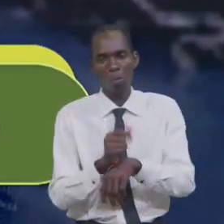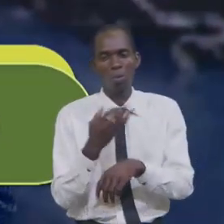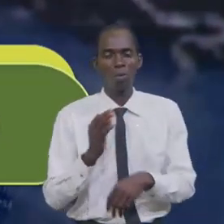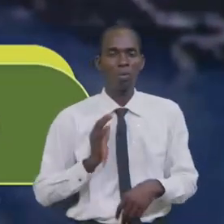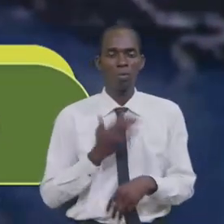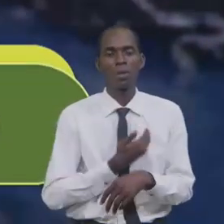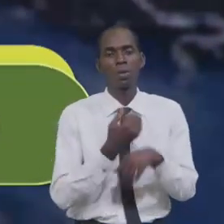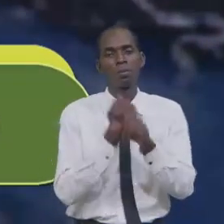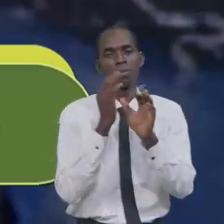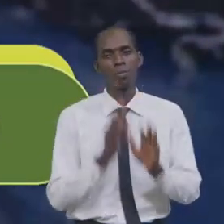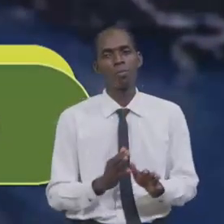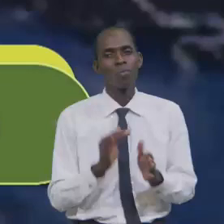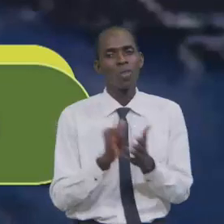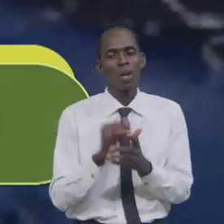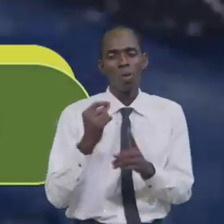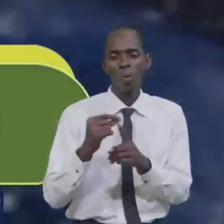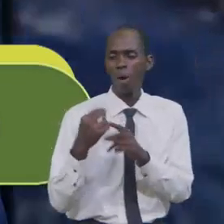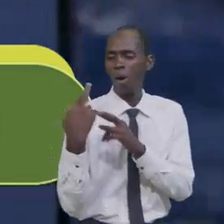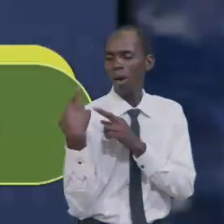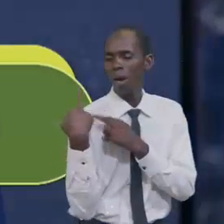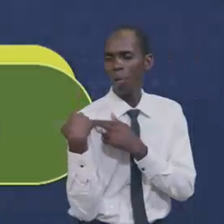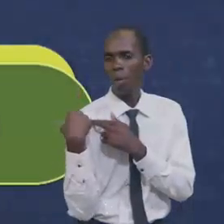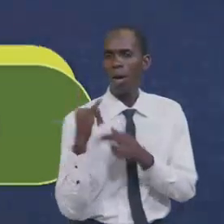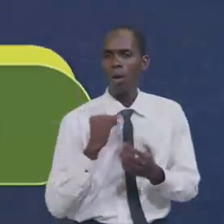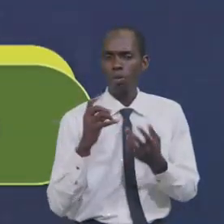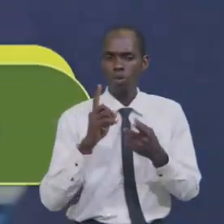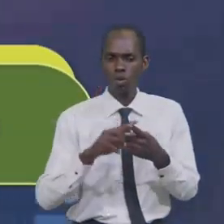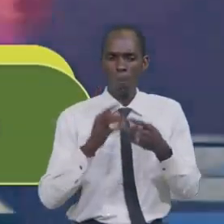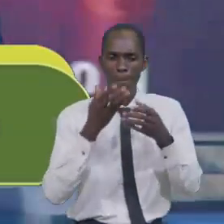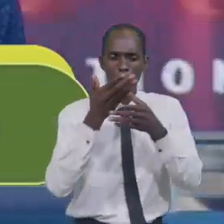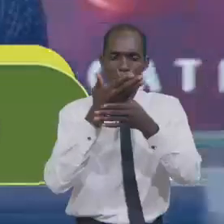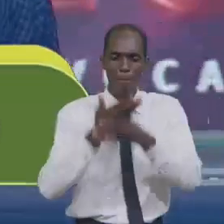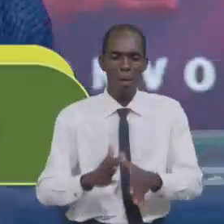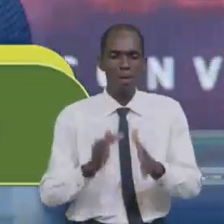That word responsibility, I want you to break that word